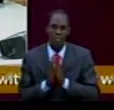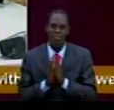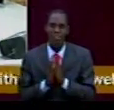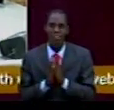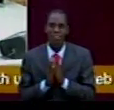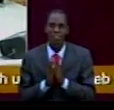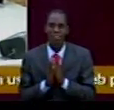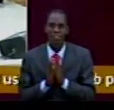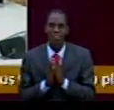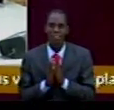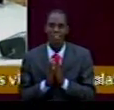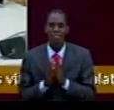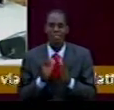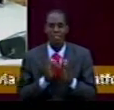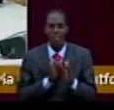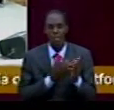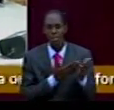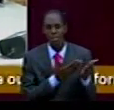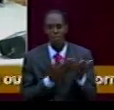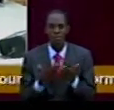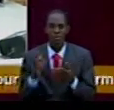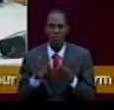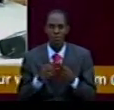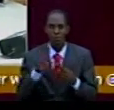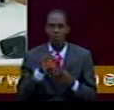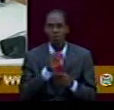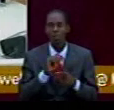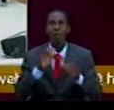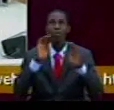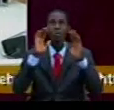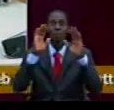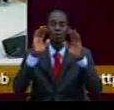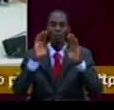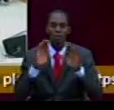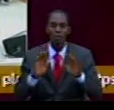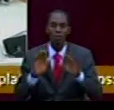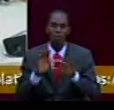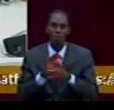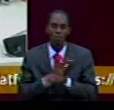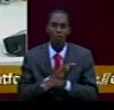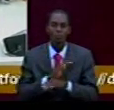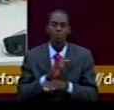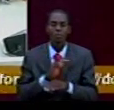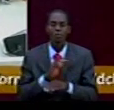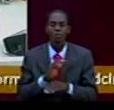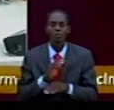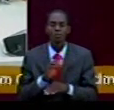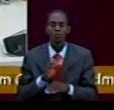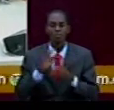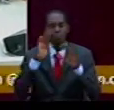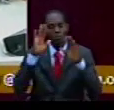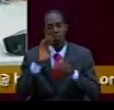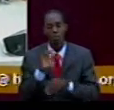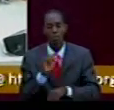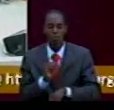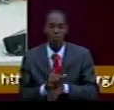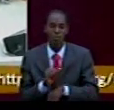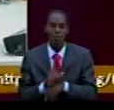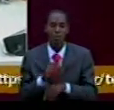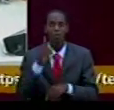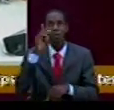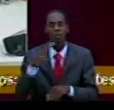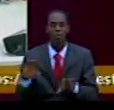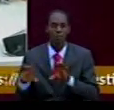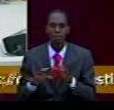I present to you a wonderful miracle God has done here for us in Calabar. This